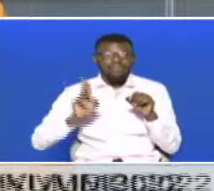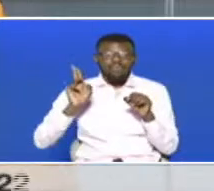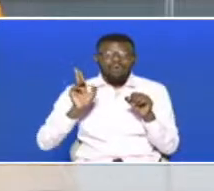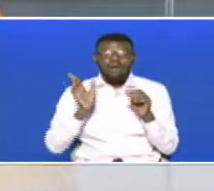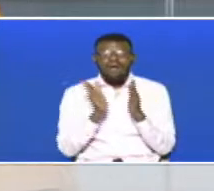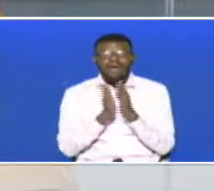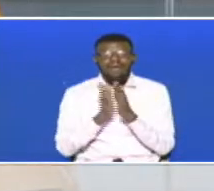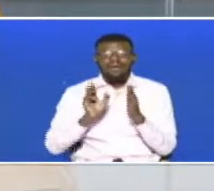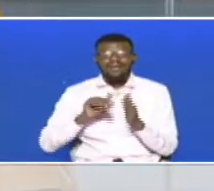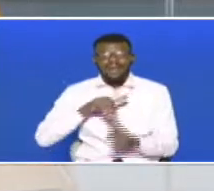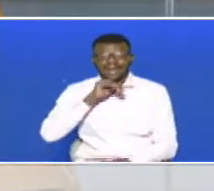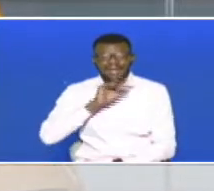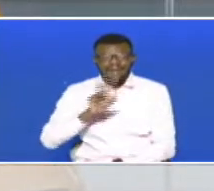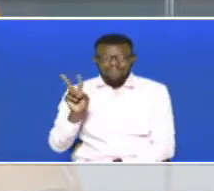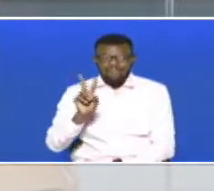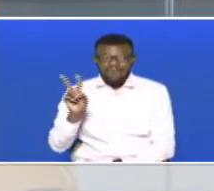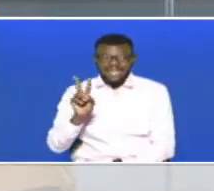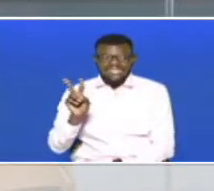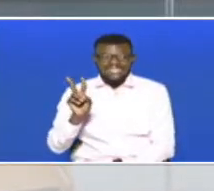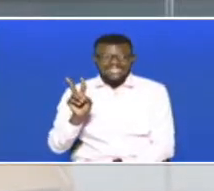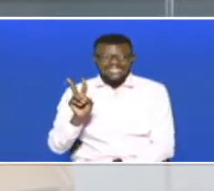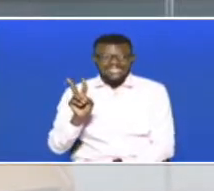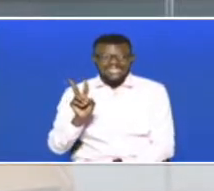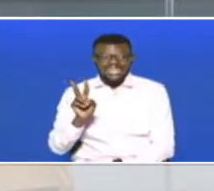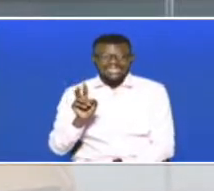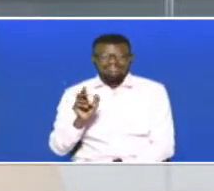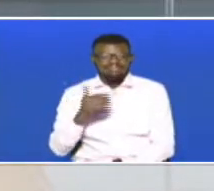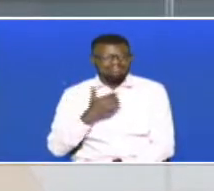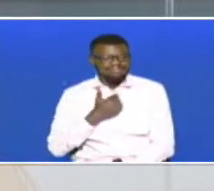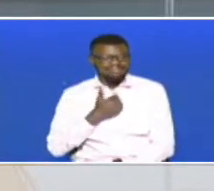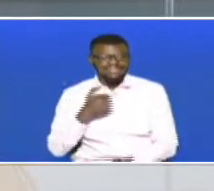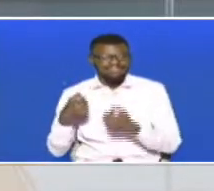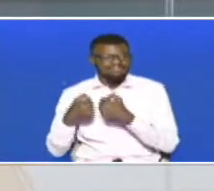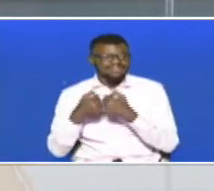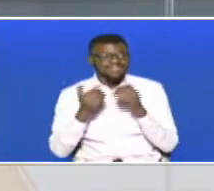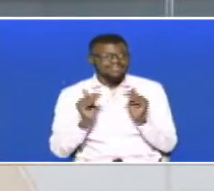former Prime Minister Raila Odinga could soon be headed for a major clash.